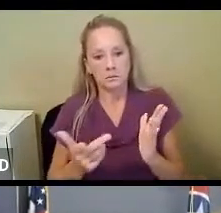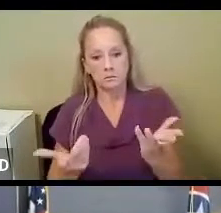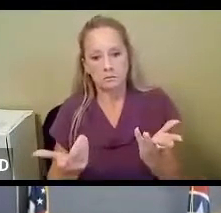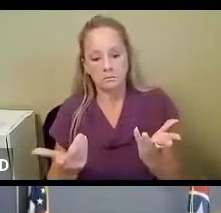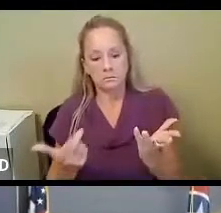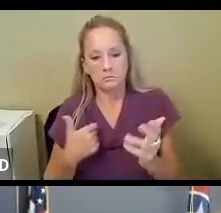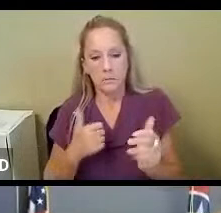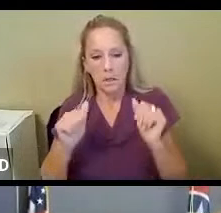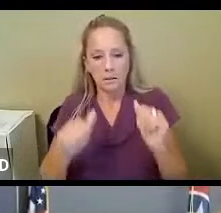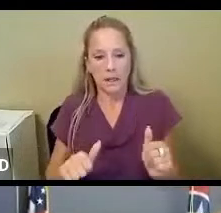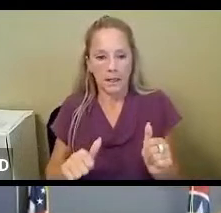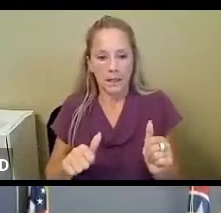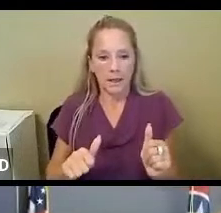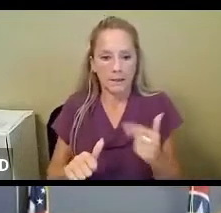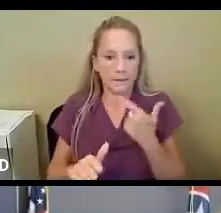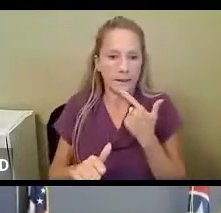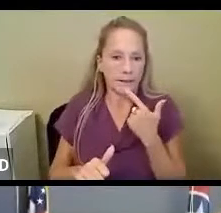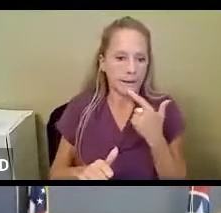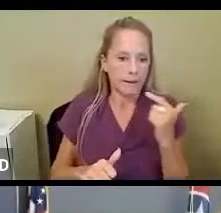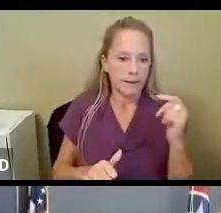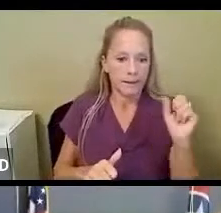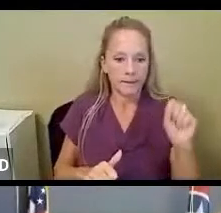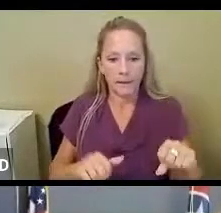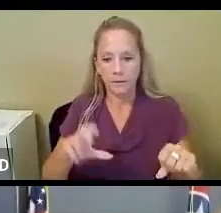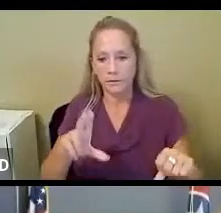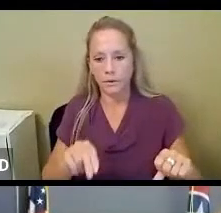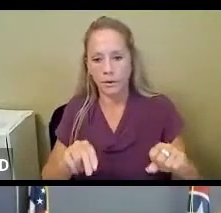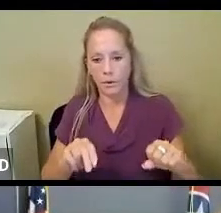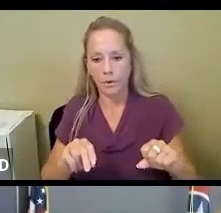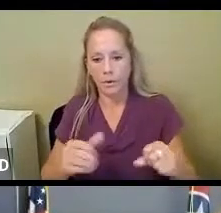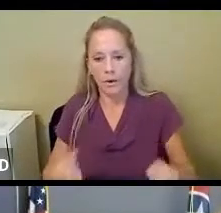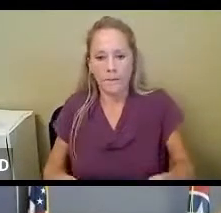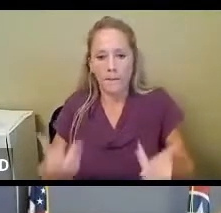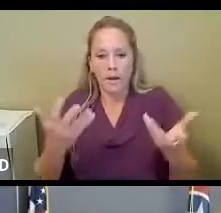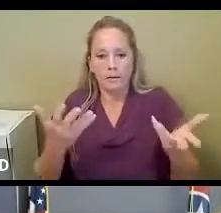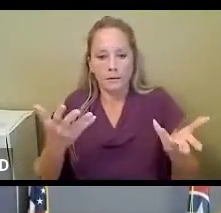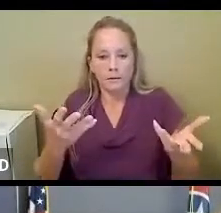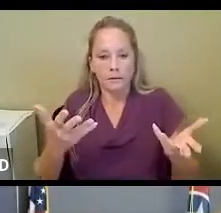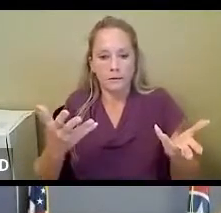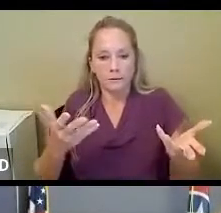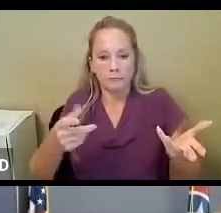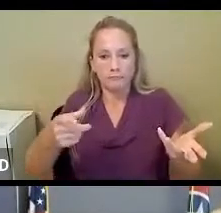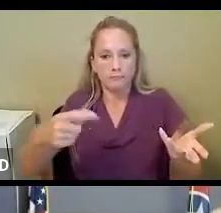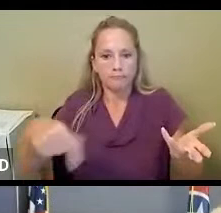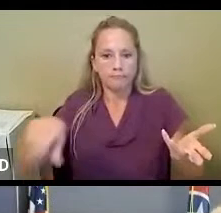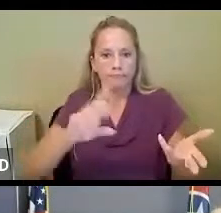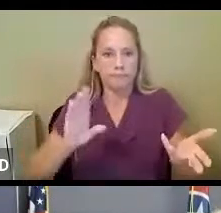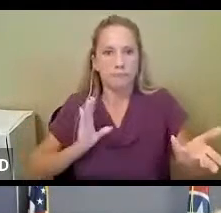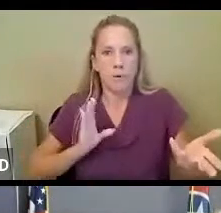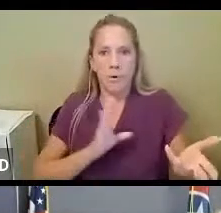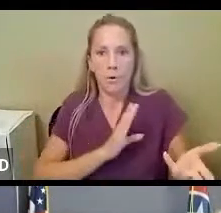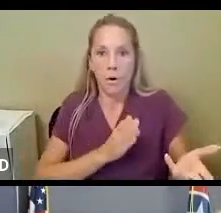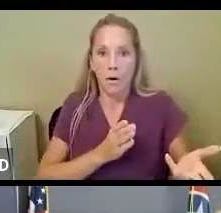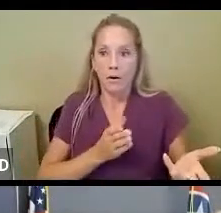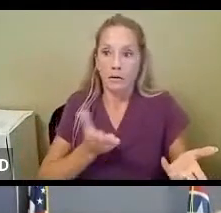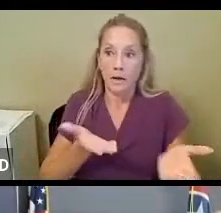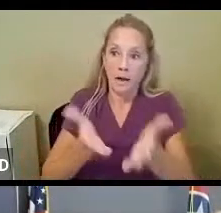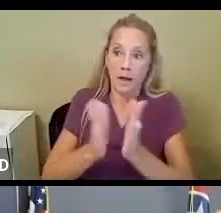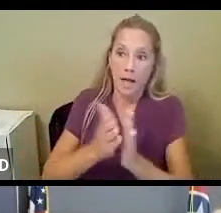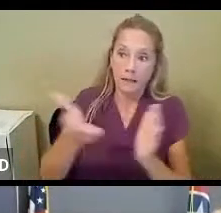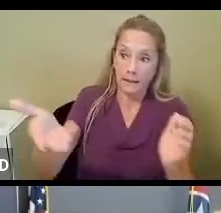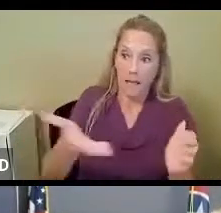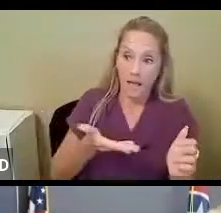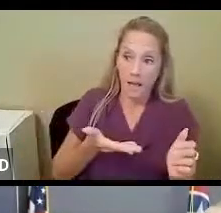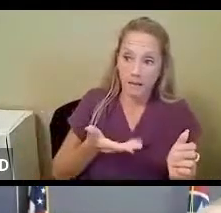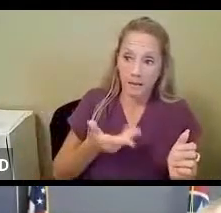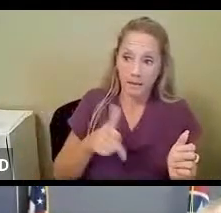one way or the other about the extent to which the board asks a guest, you have a number of them,